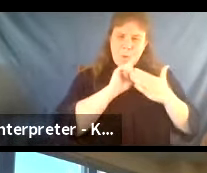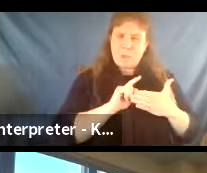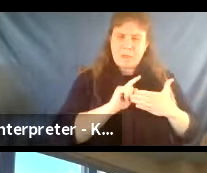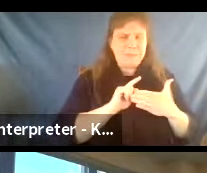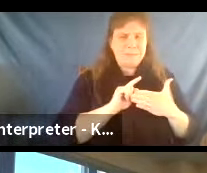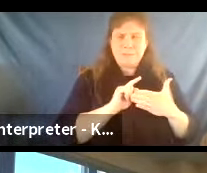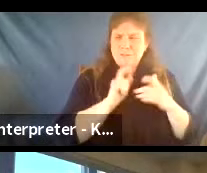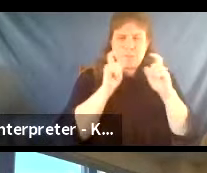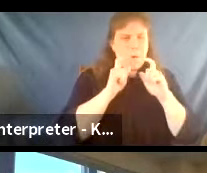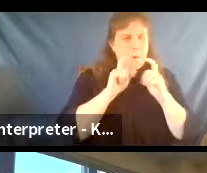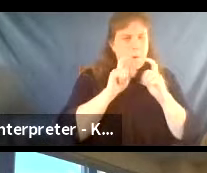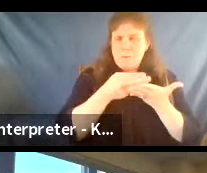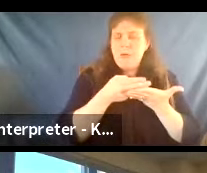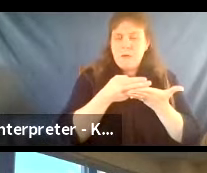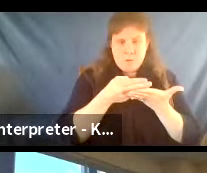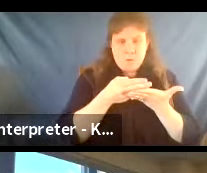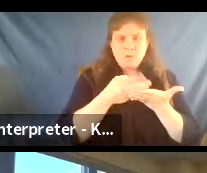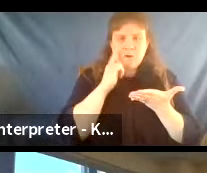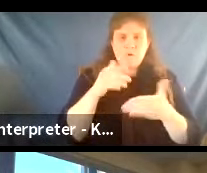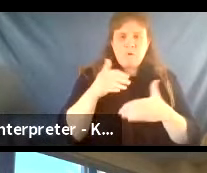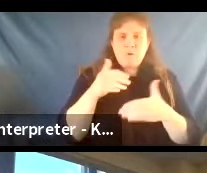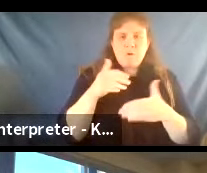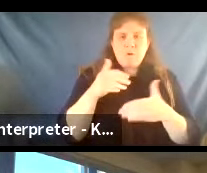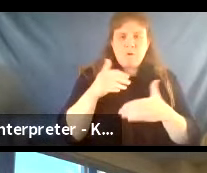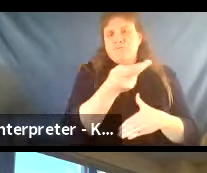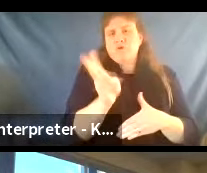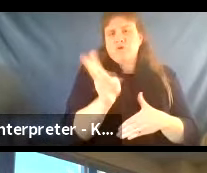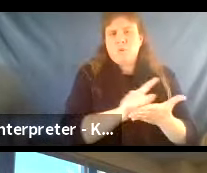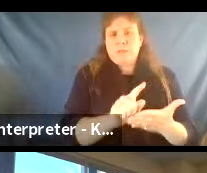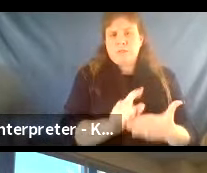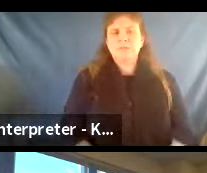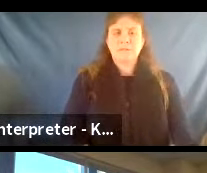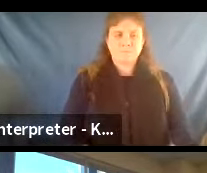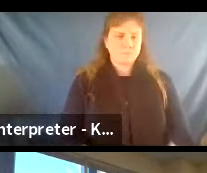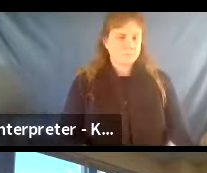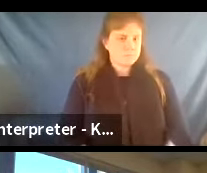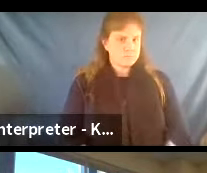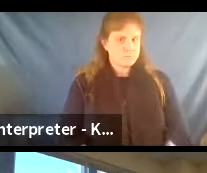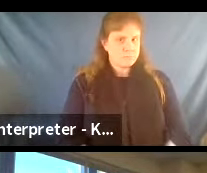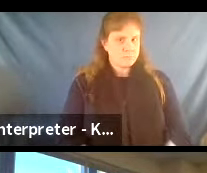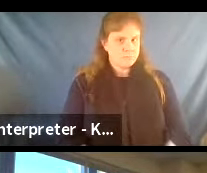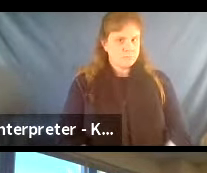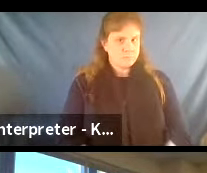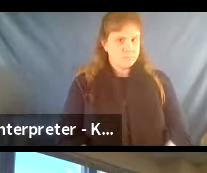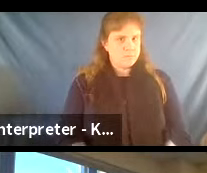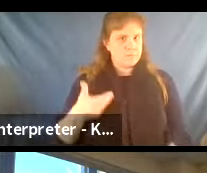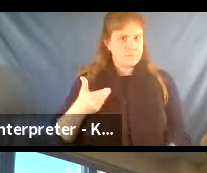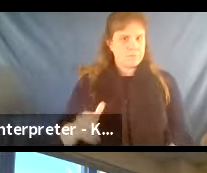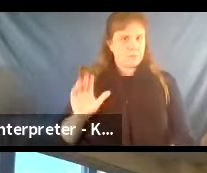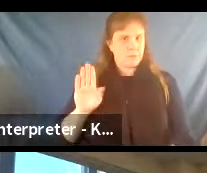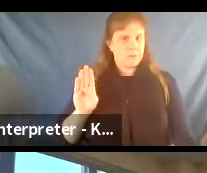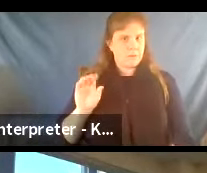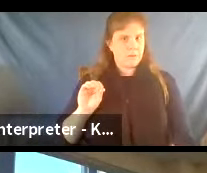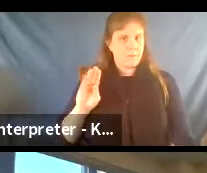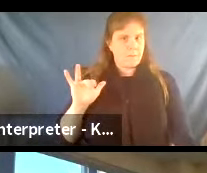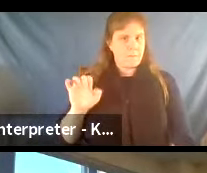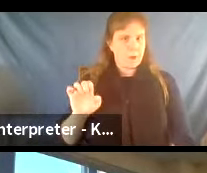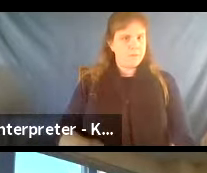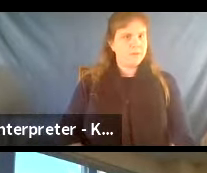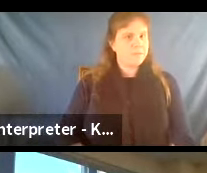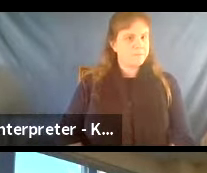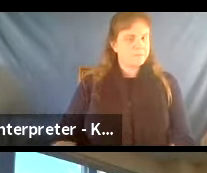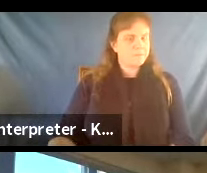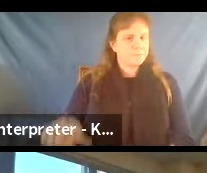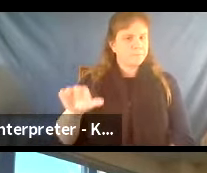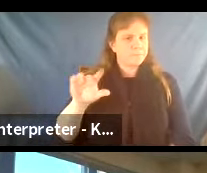next several weeks. Erica, could you also add what percentage are